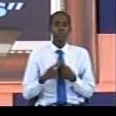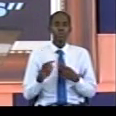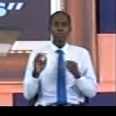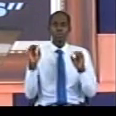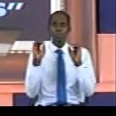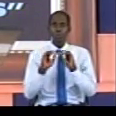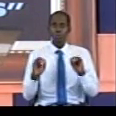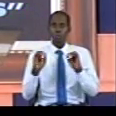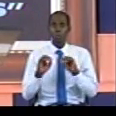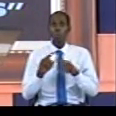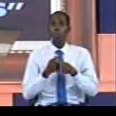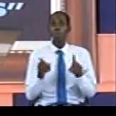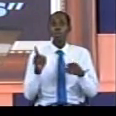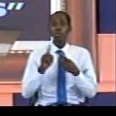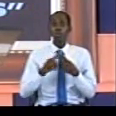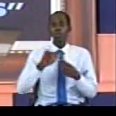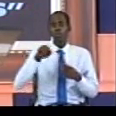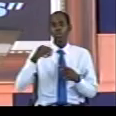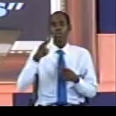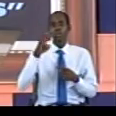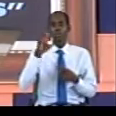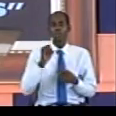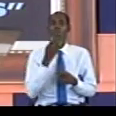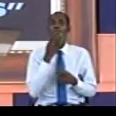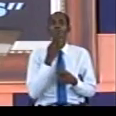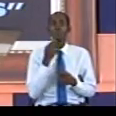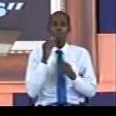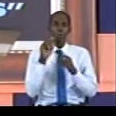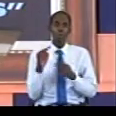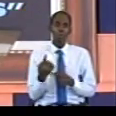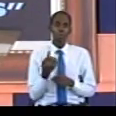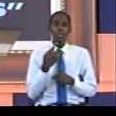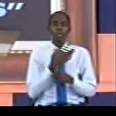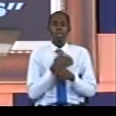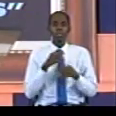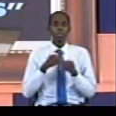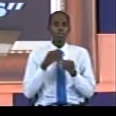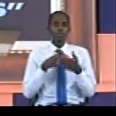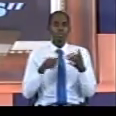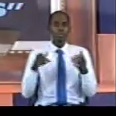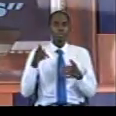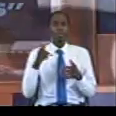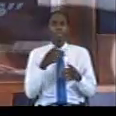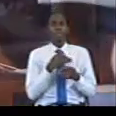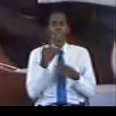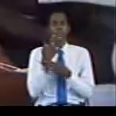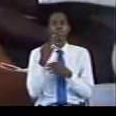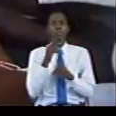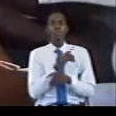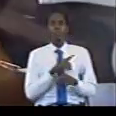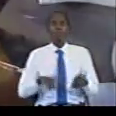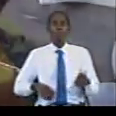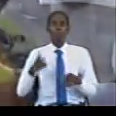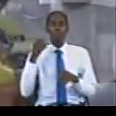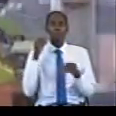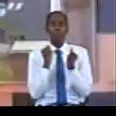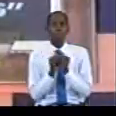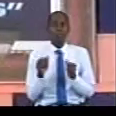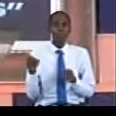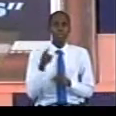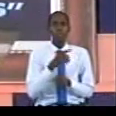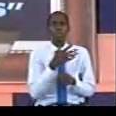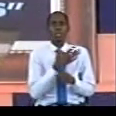the Jews only. And then it says in verse 21, and the hand of the Lord was with them, and a